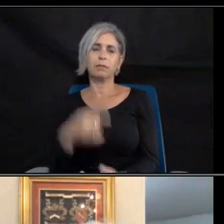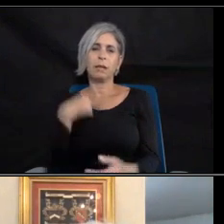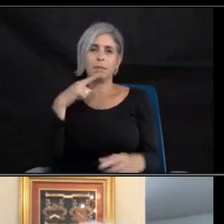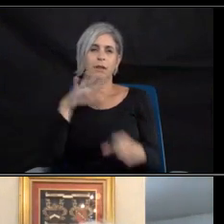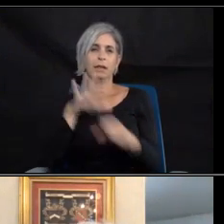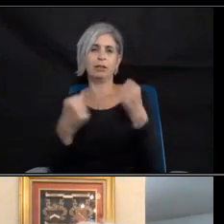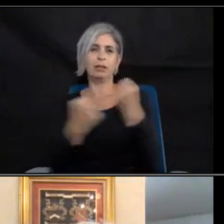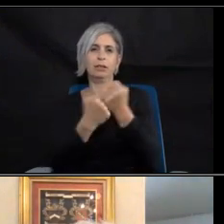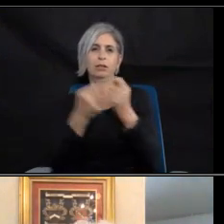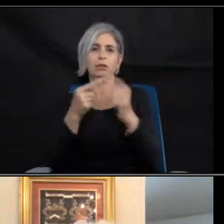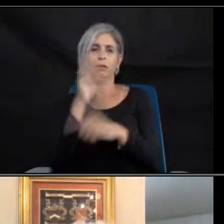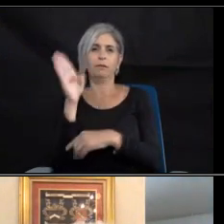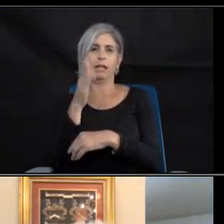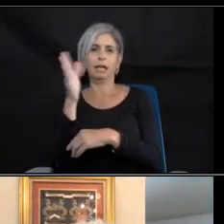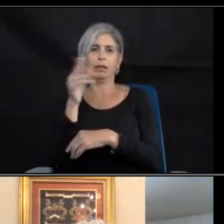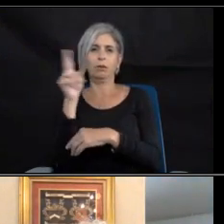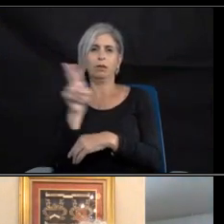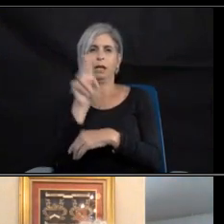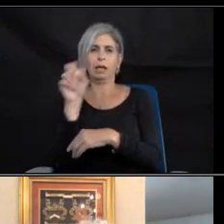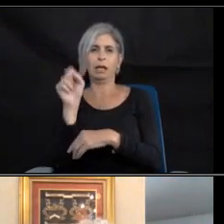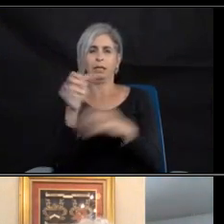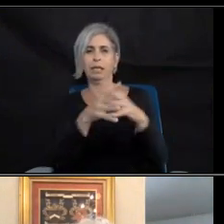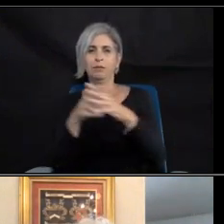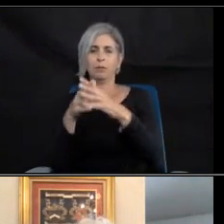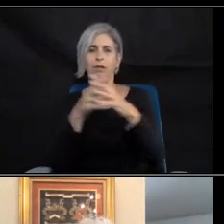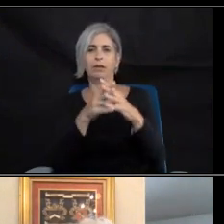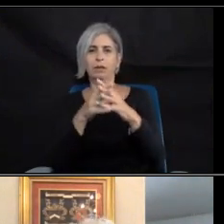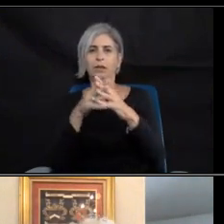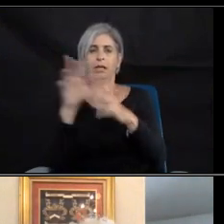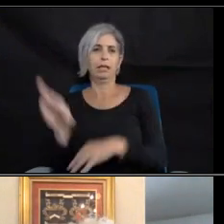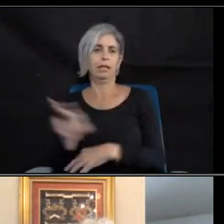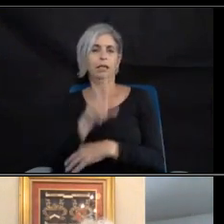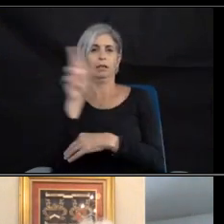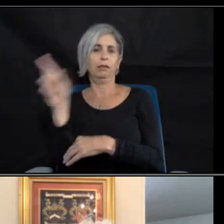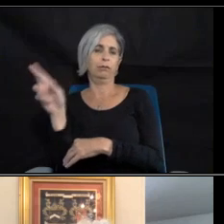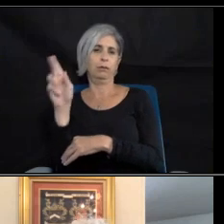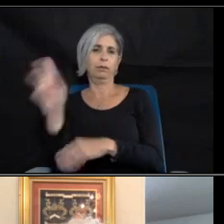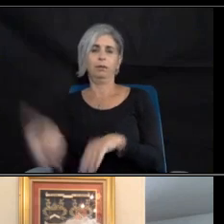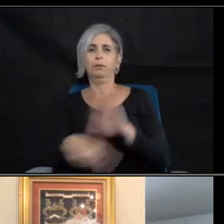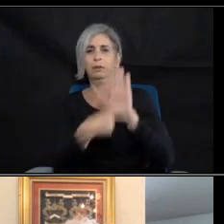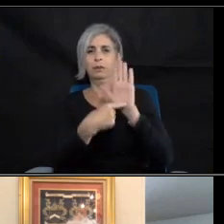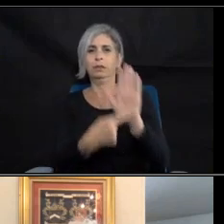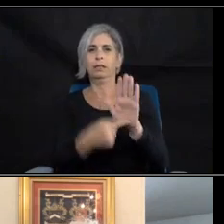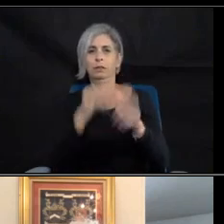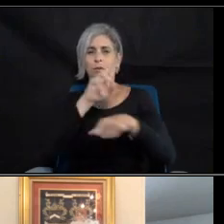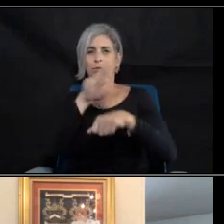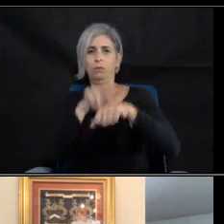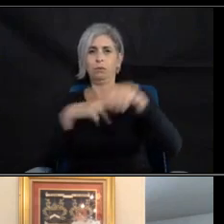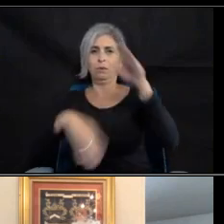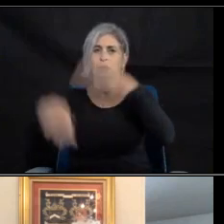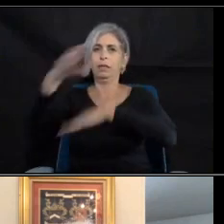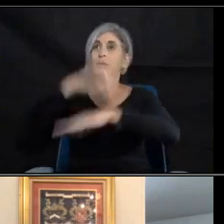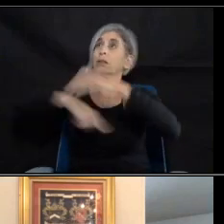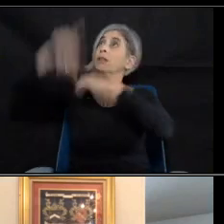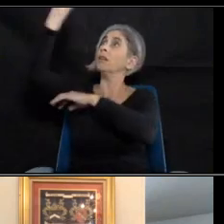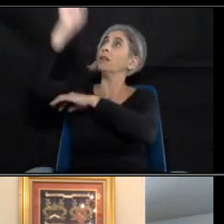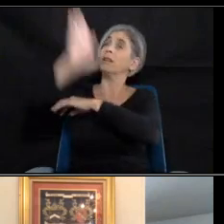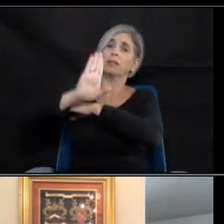I pledge allegiance to the flag of the United States of America and to the republic for which it stands, one